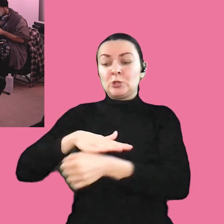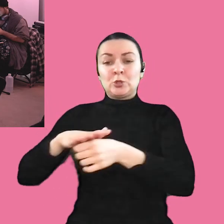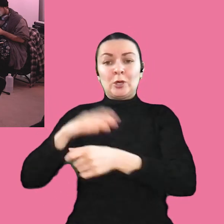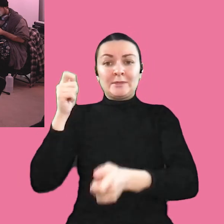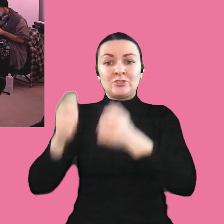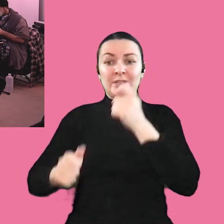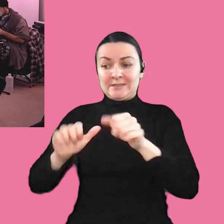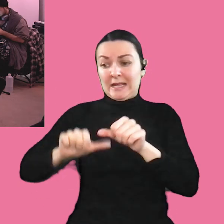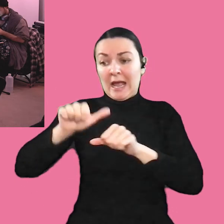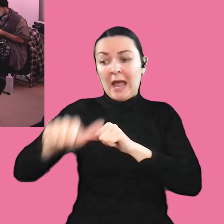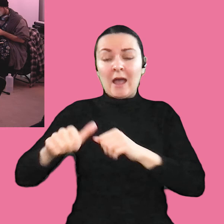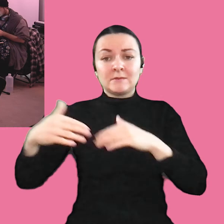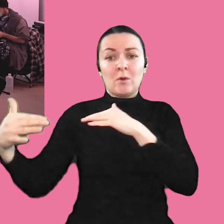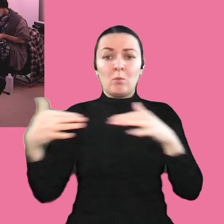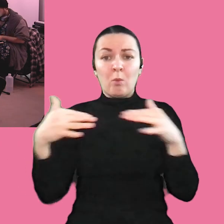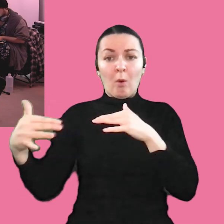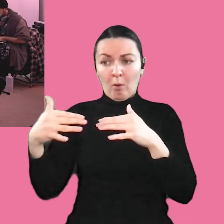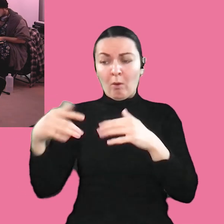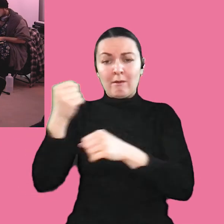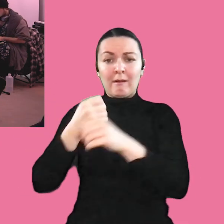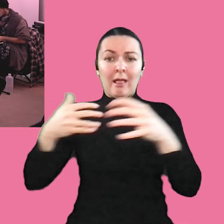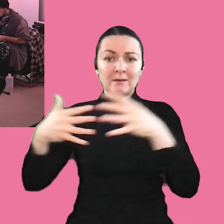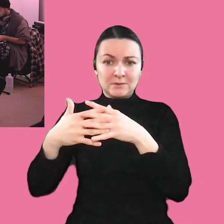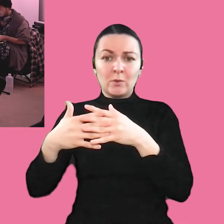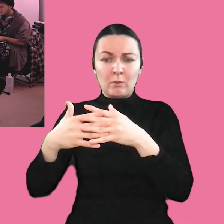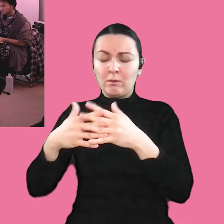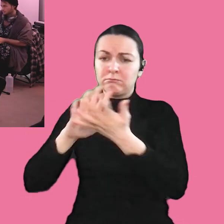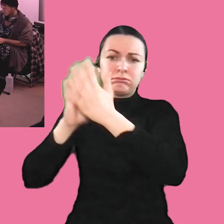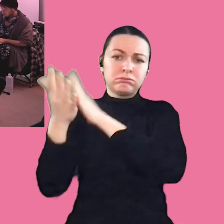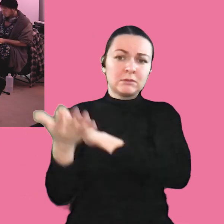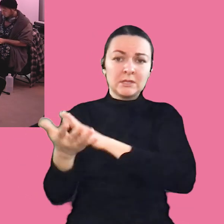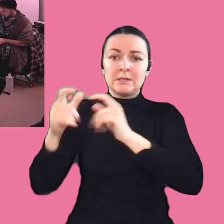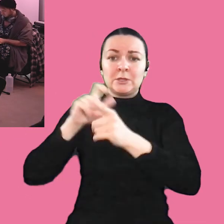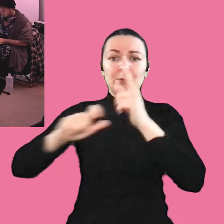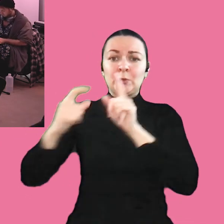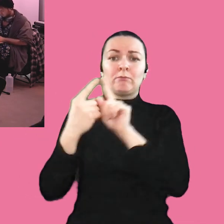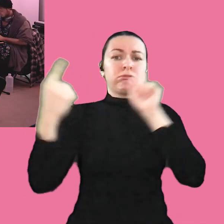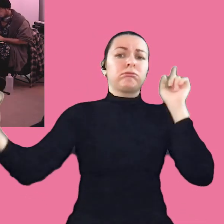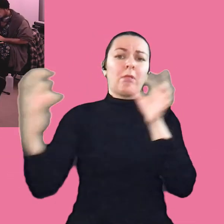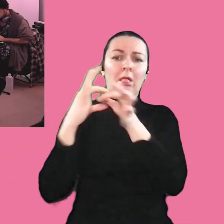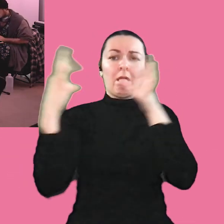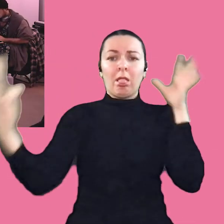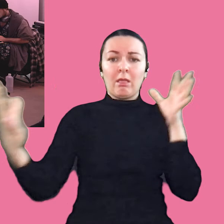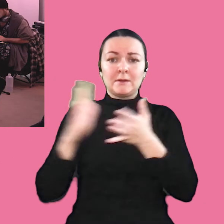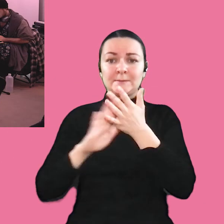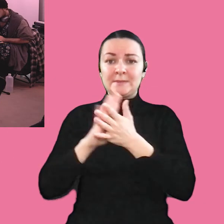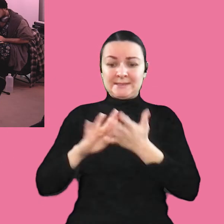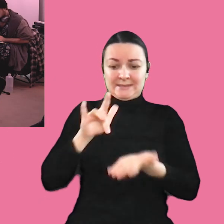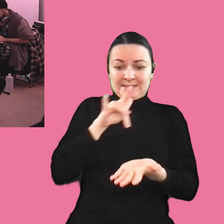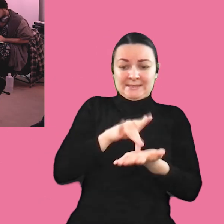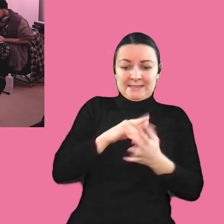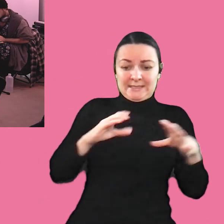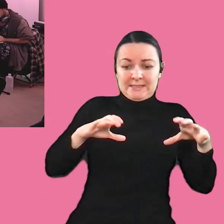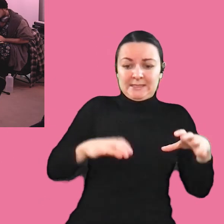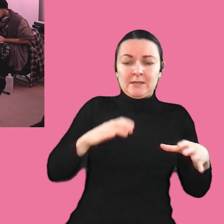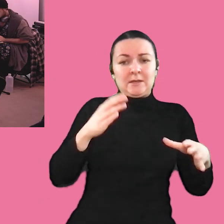in the post-war period that was inflicted on Glasgow, and the fact that so many inner city tenements